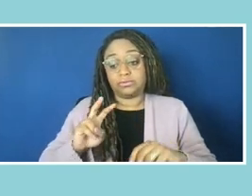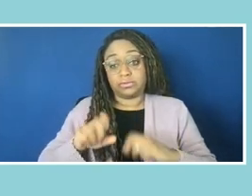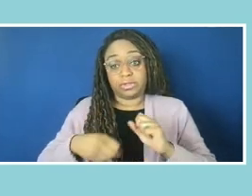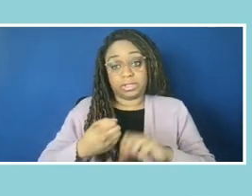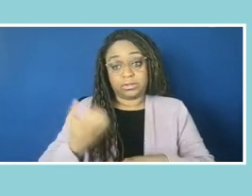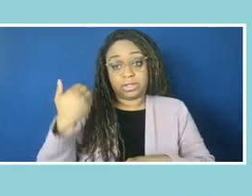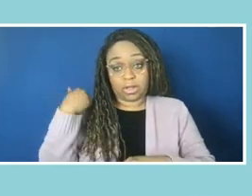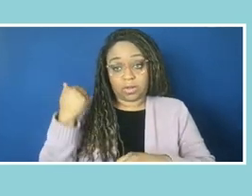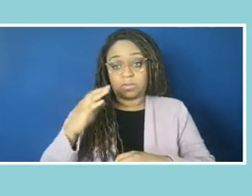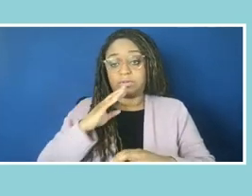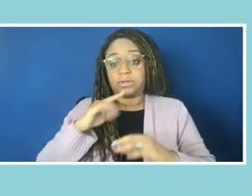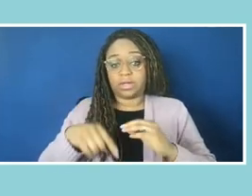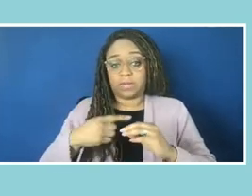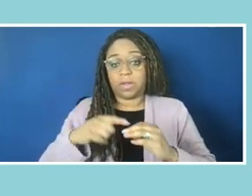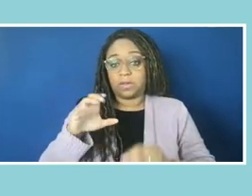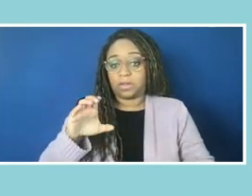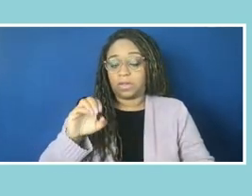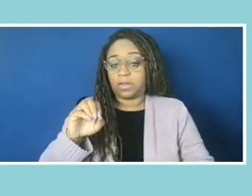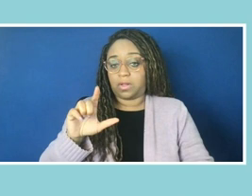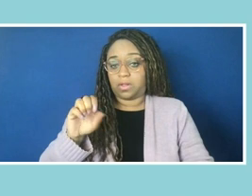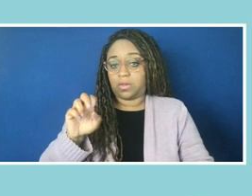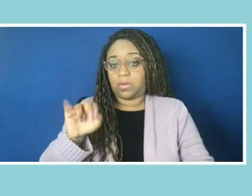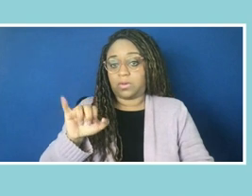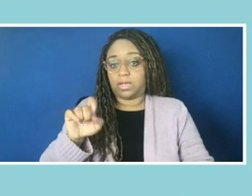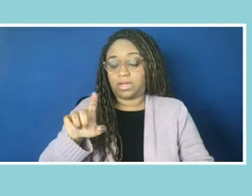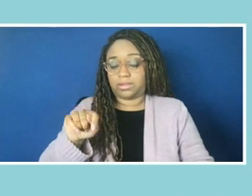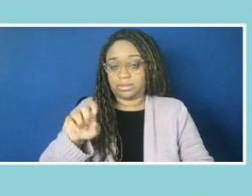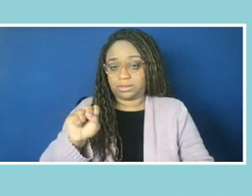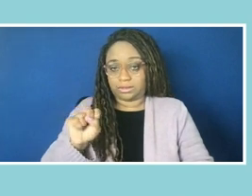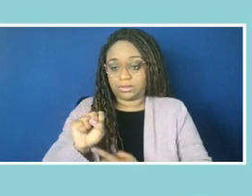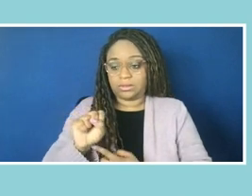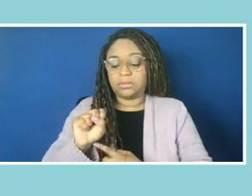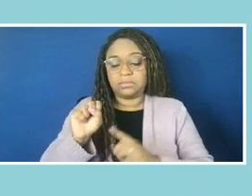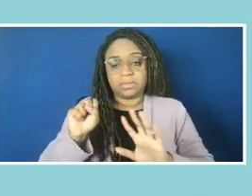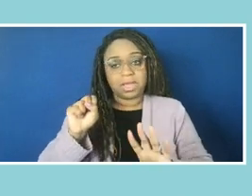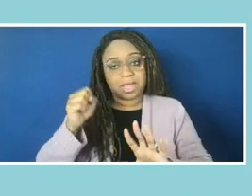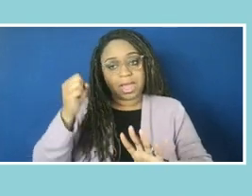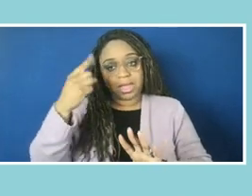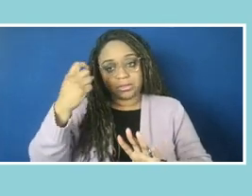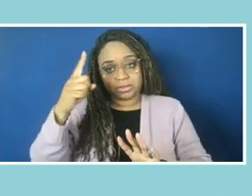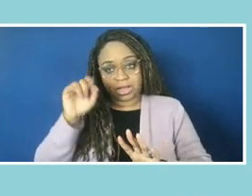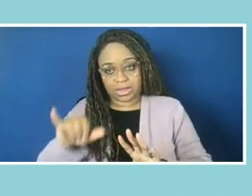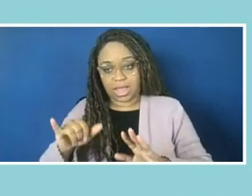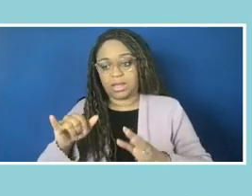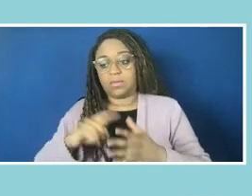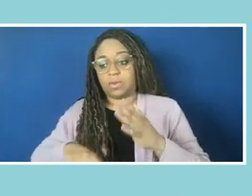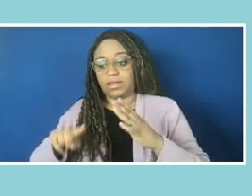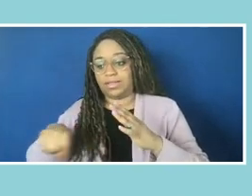I'm cognizant of that, and what they have done to the indigenous people here.